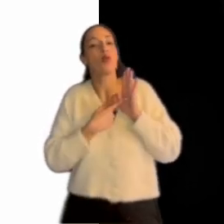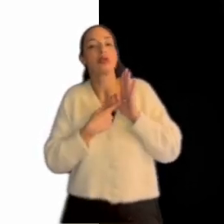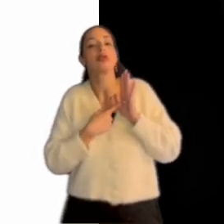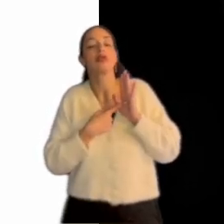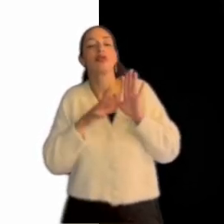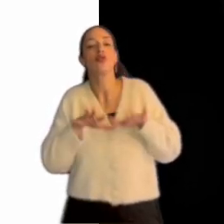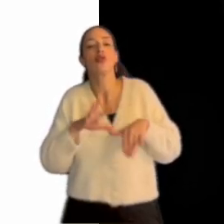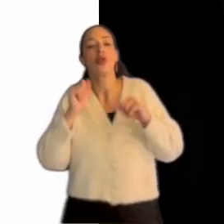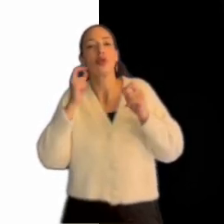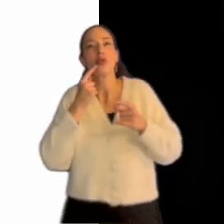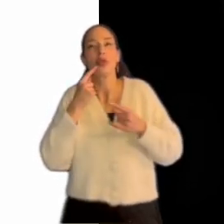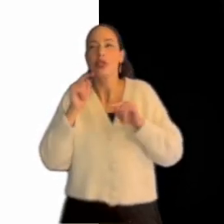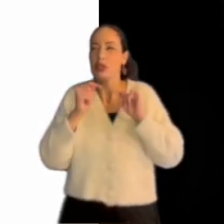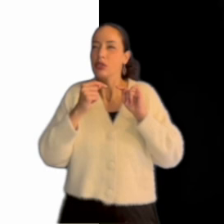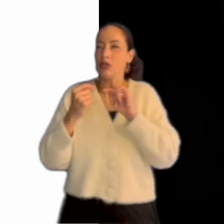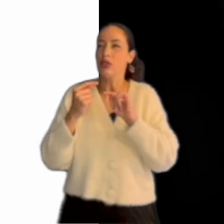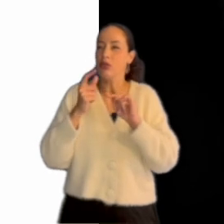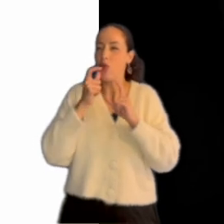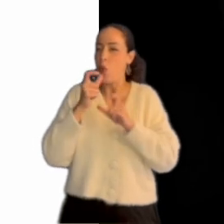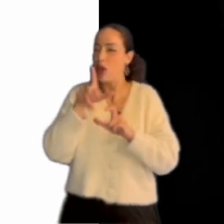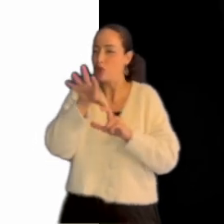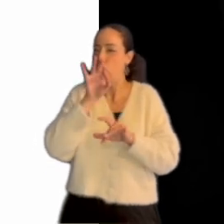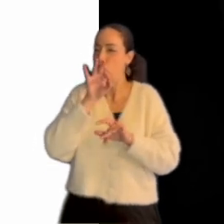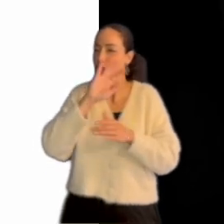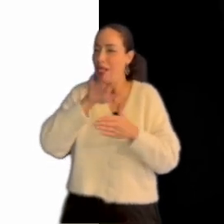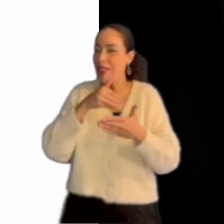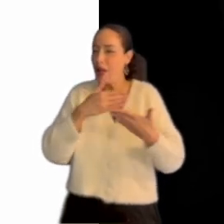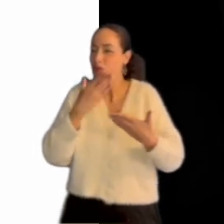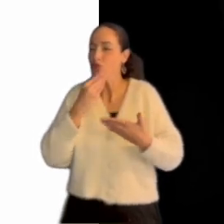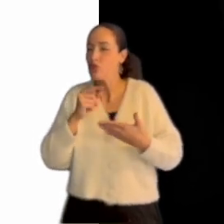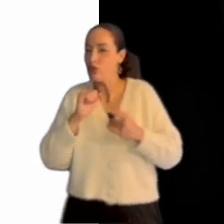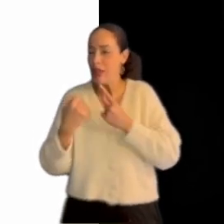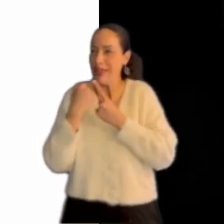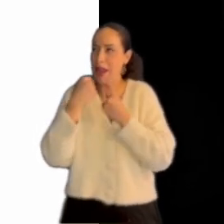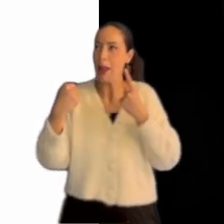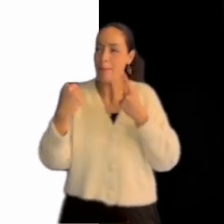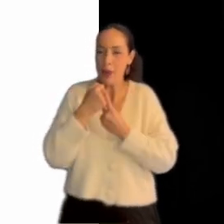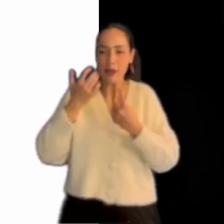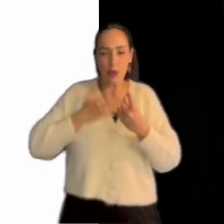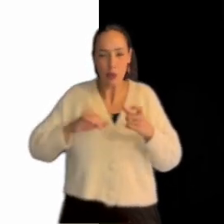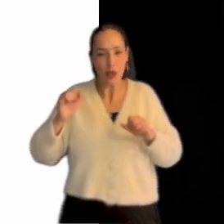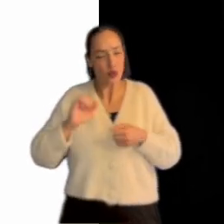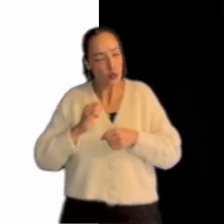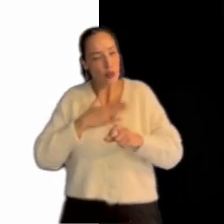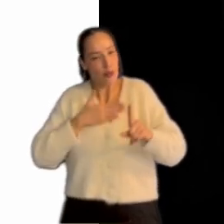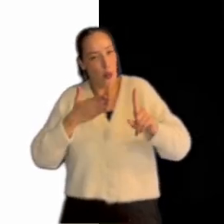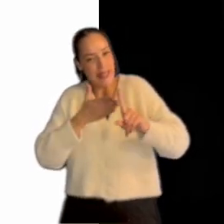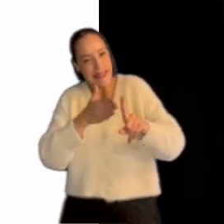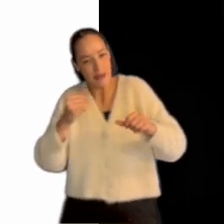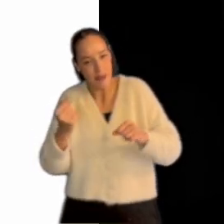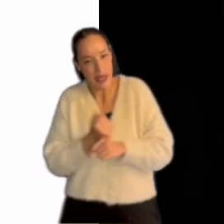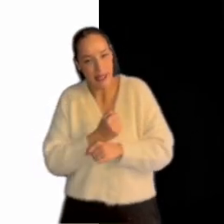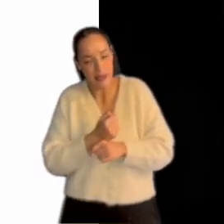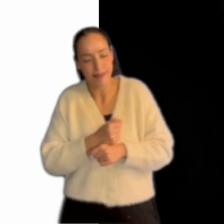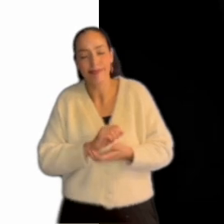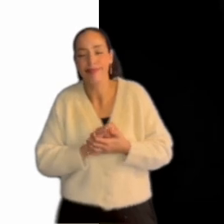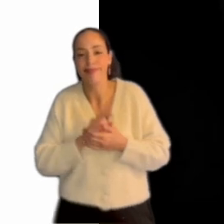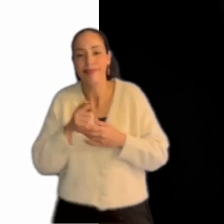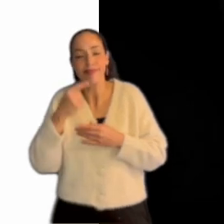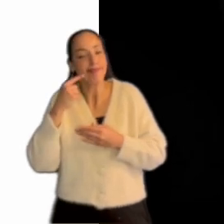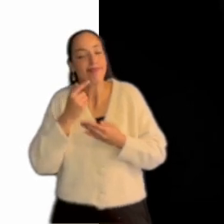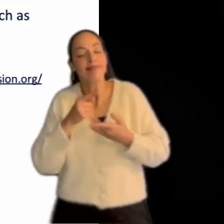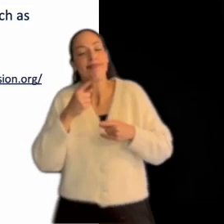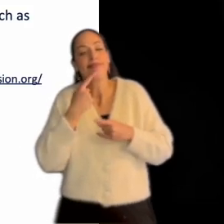make. Christian Neff suggests a three-step approach to introducing this practice into our lives, referring to it as a self-compassion